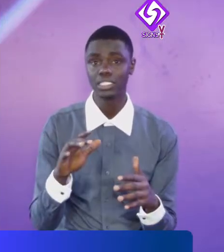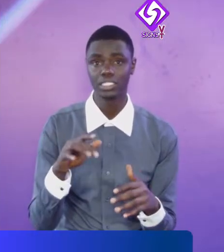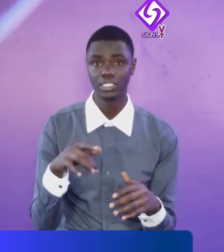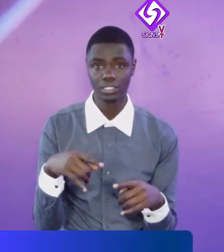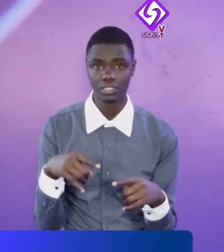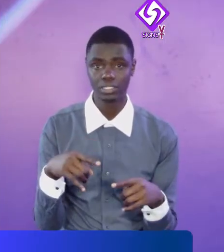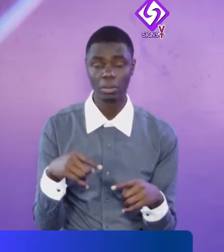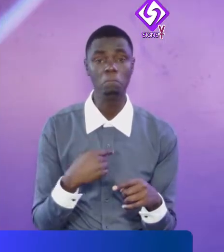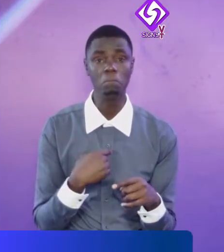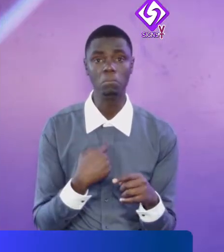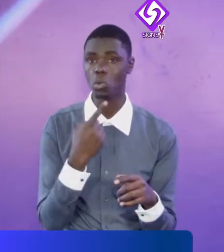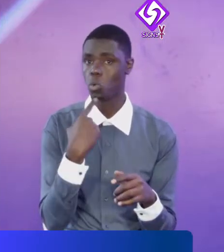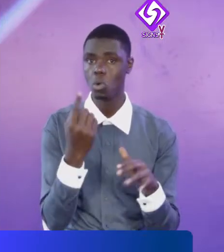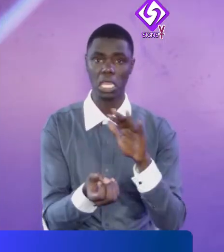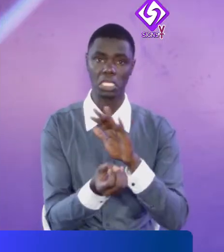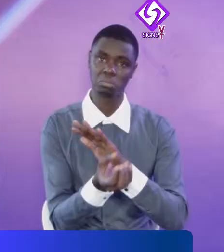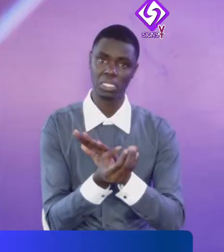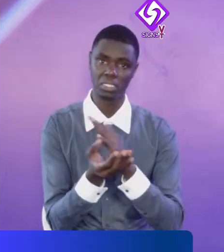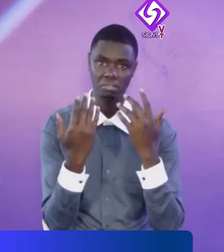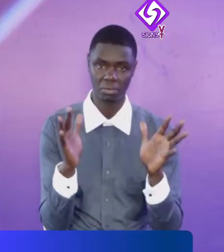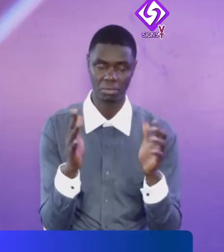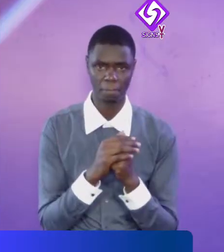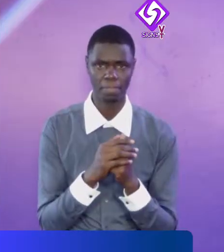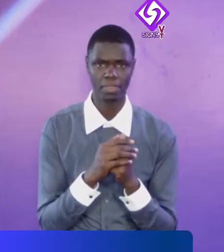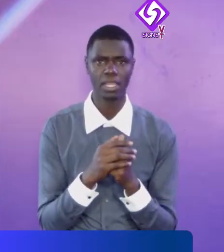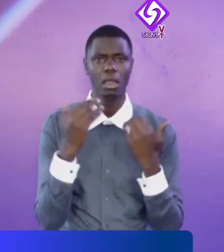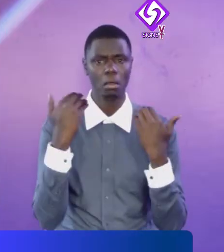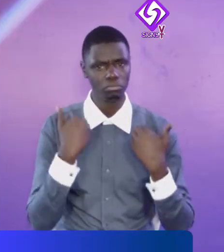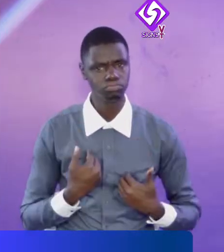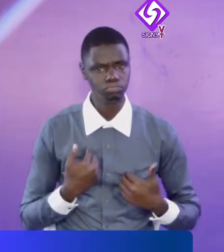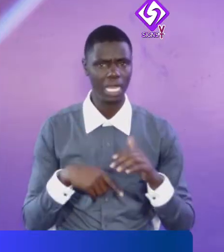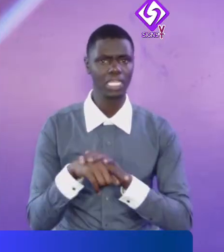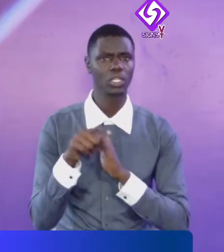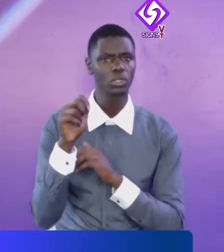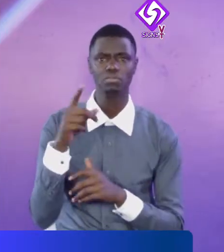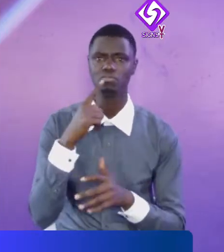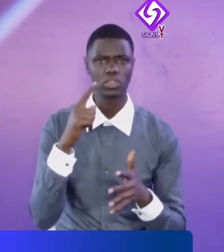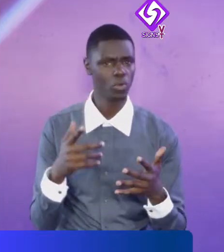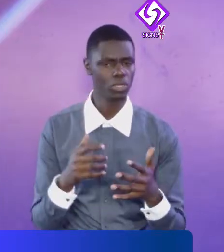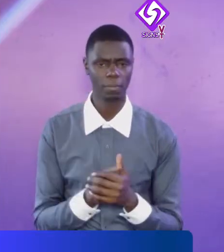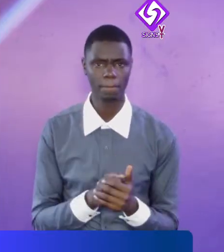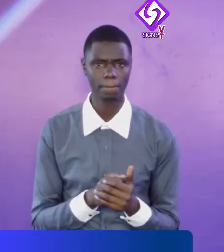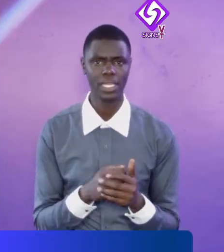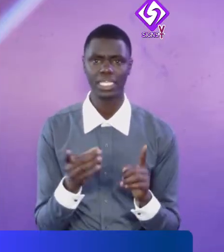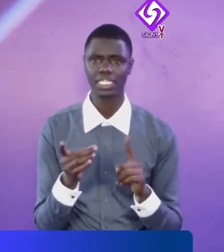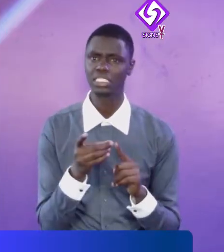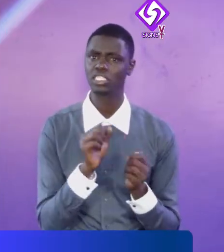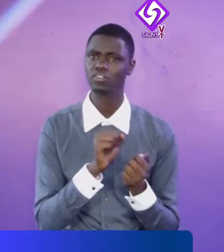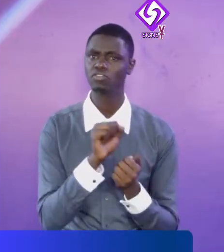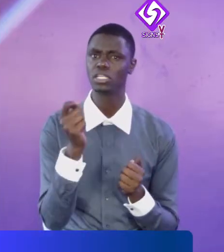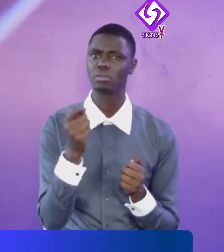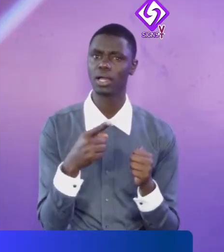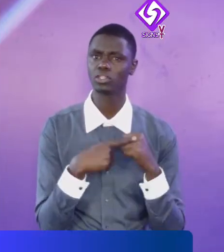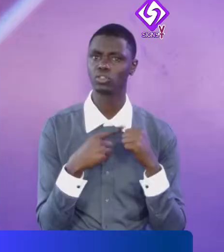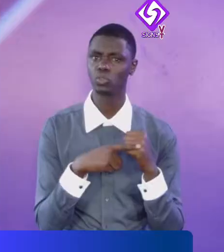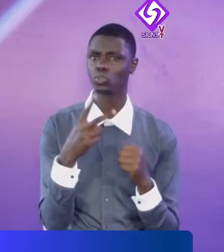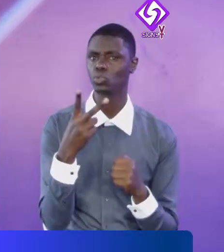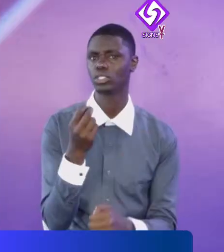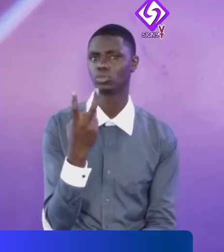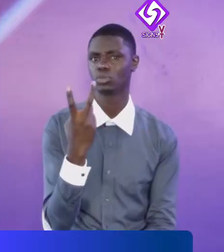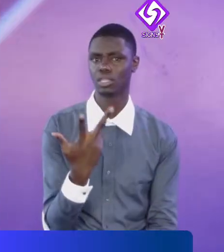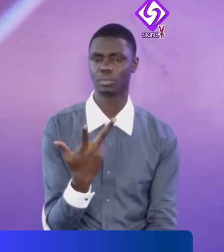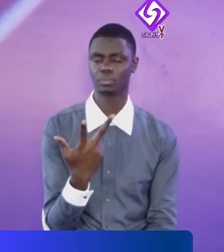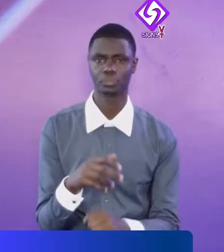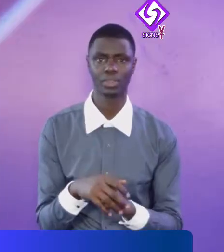on TV and explained about it. I'm the one who went on TV and said, on 15th of June 2023,